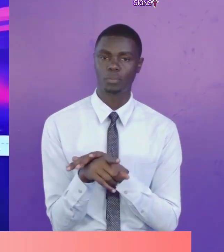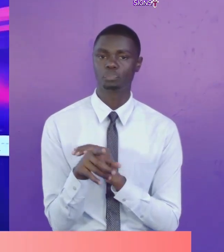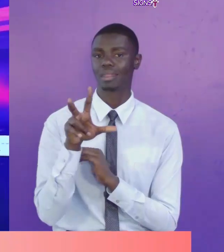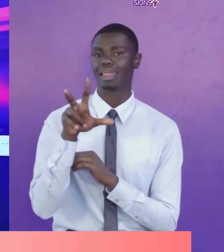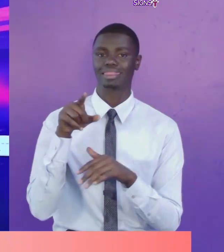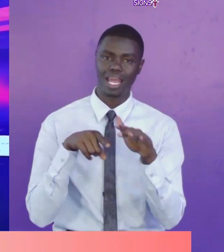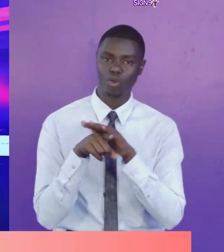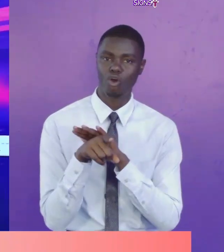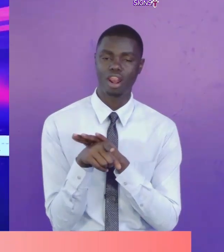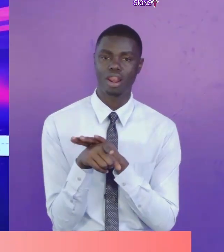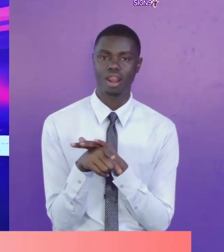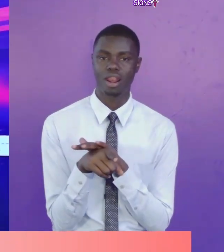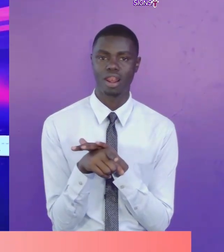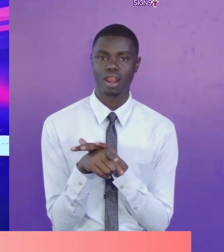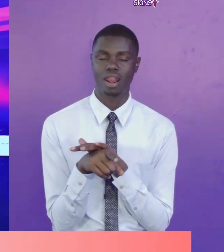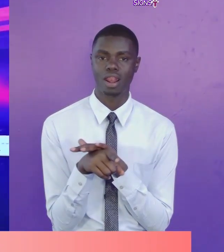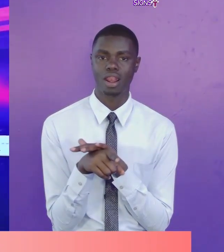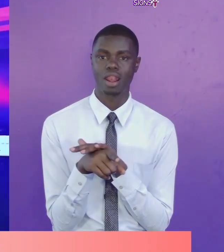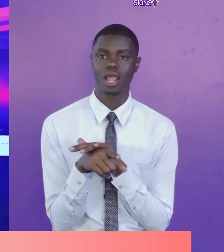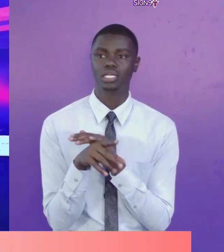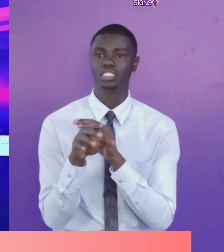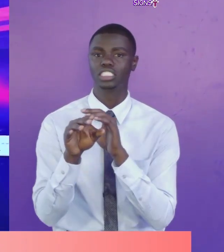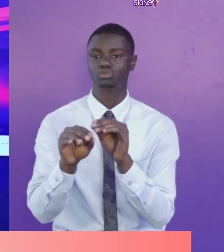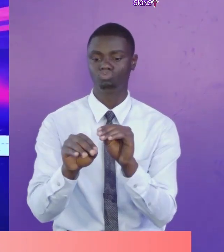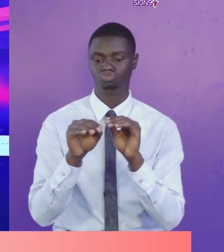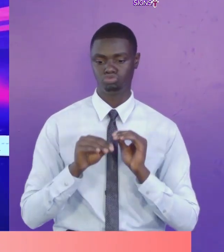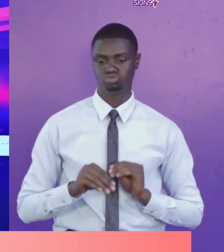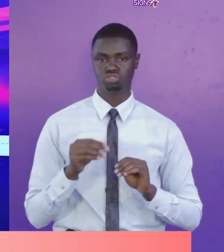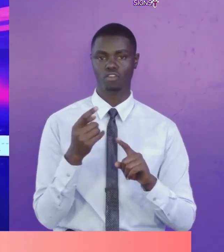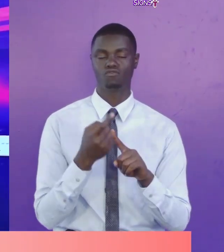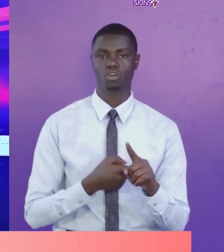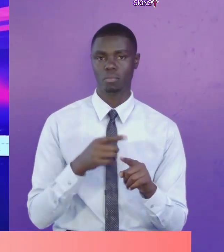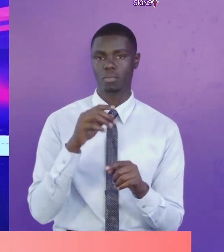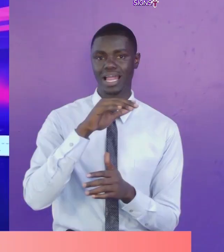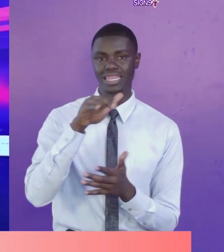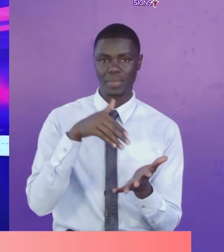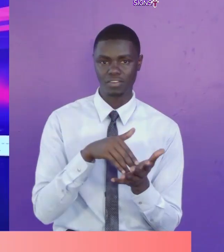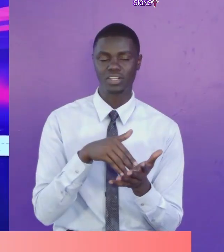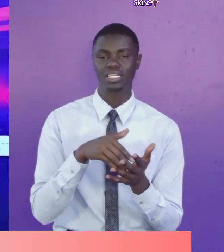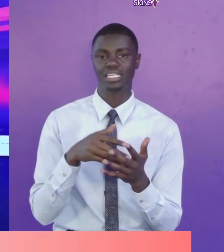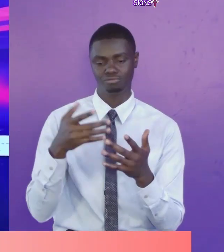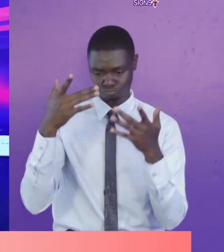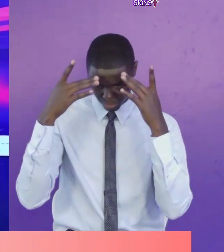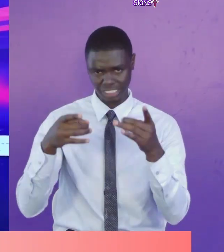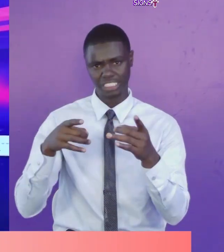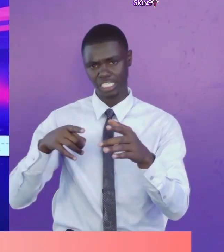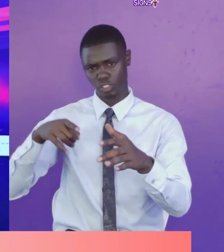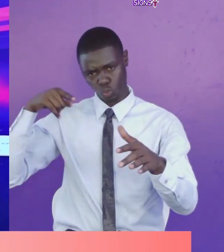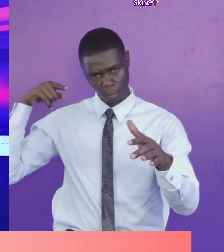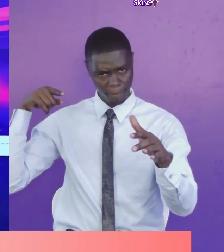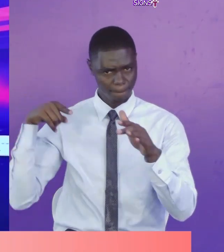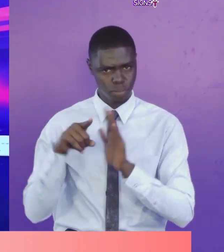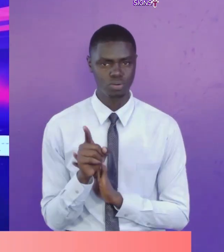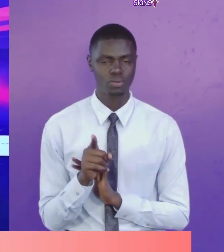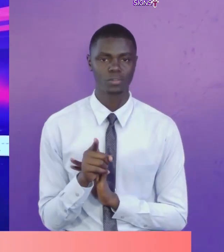he scored, he just moved from the midfield with the ball and he decided to shoot. And that we can say it